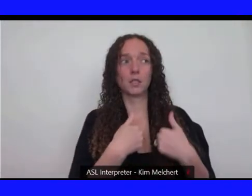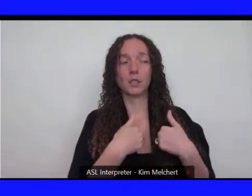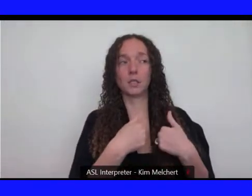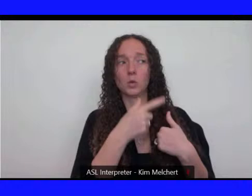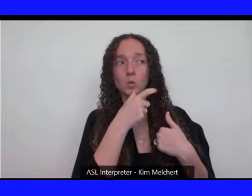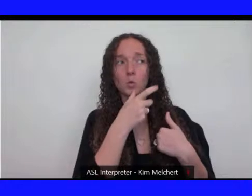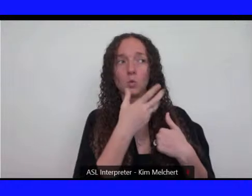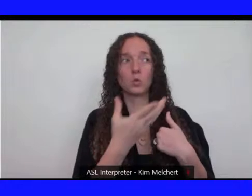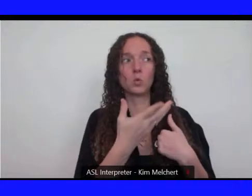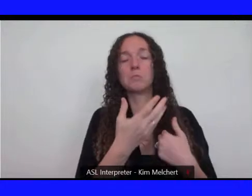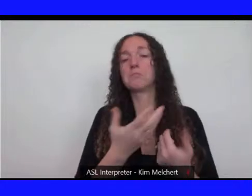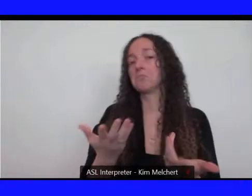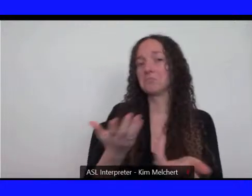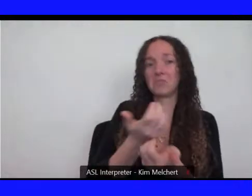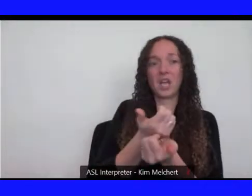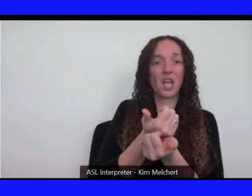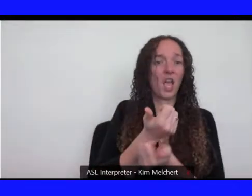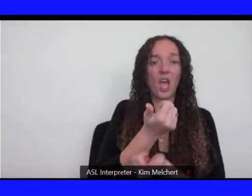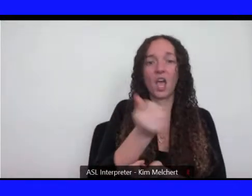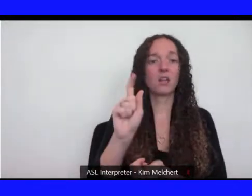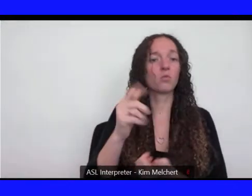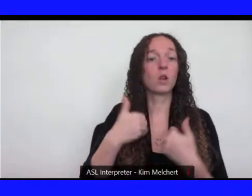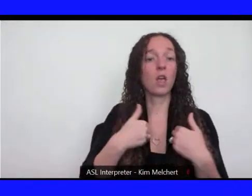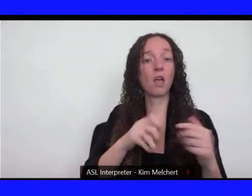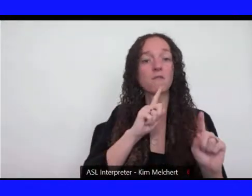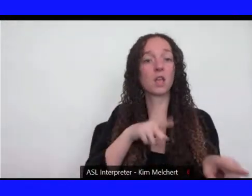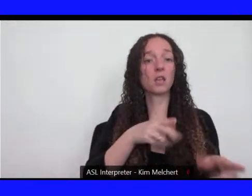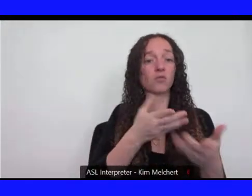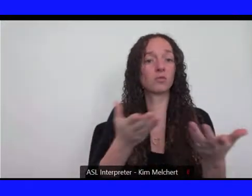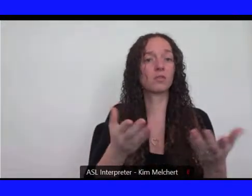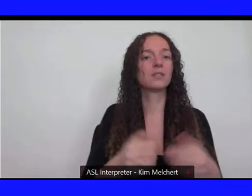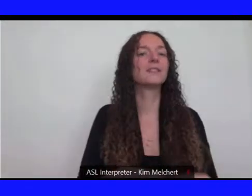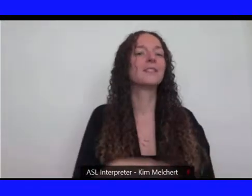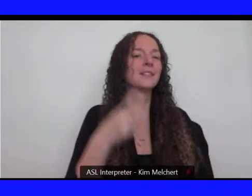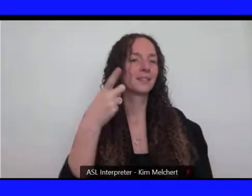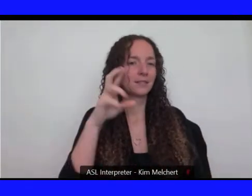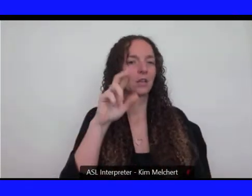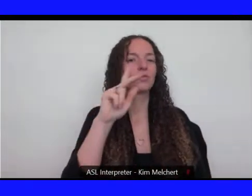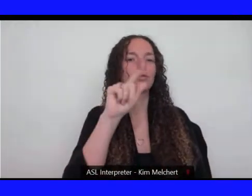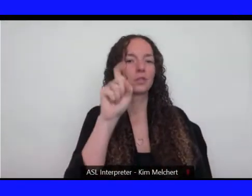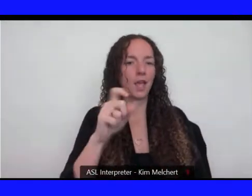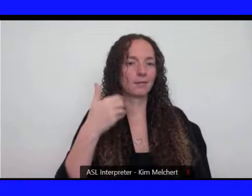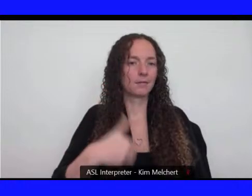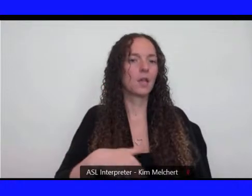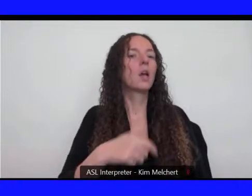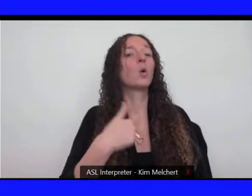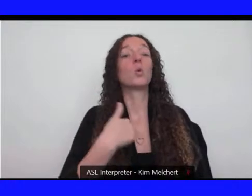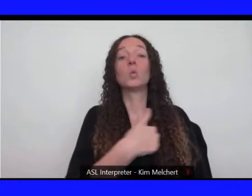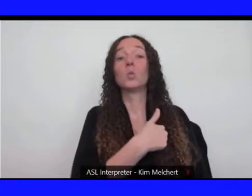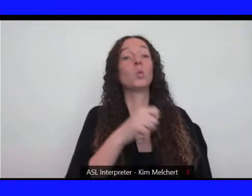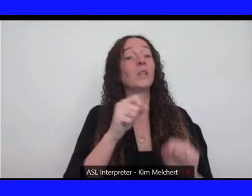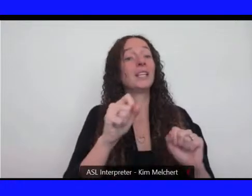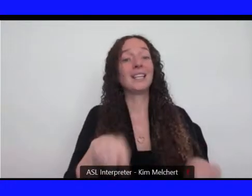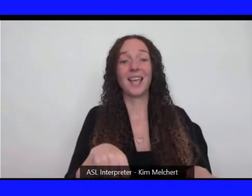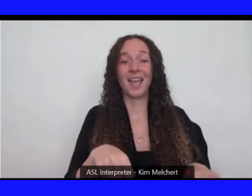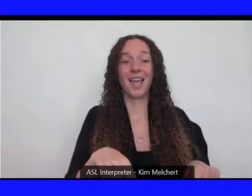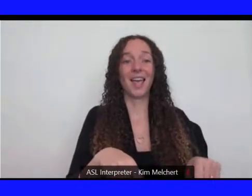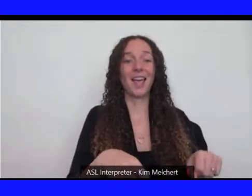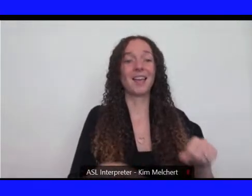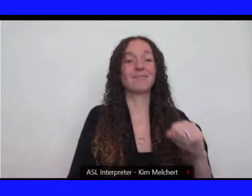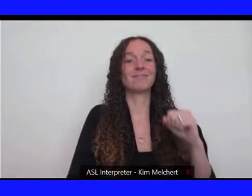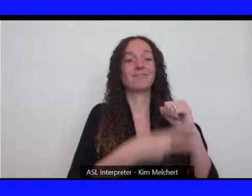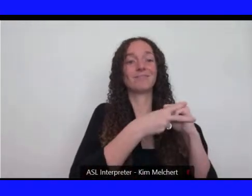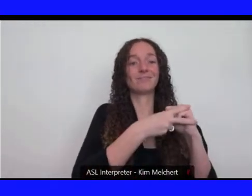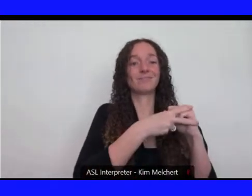which creates huge cash flow issues for us because the amounts are so big.